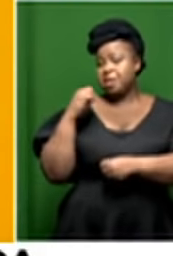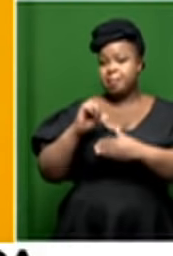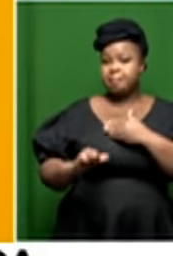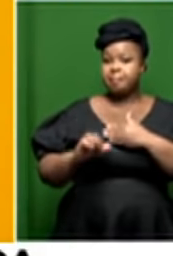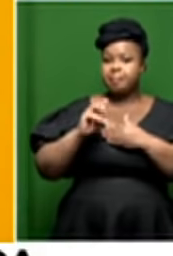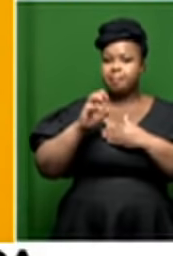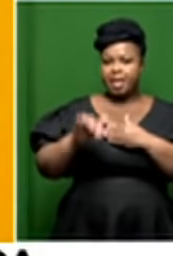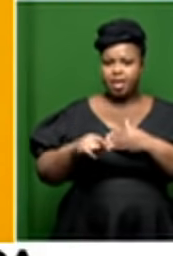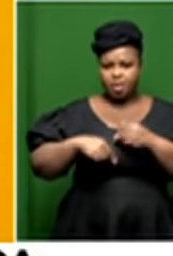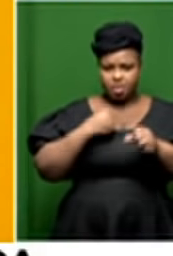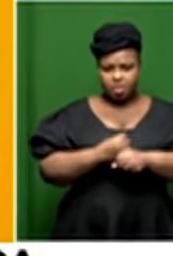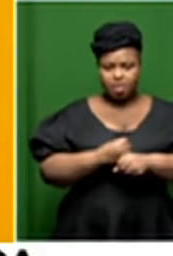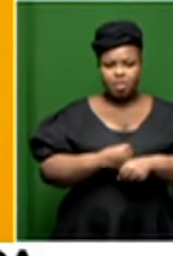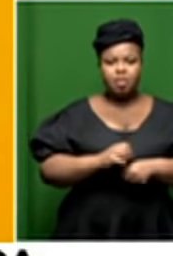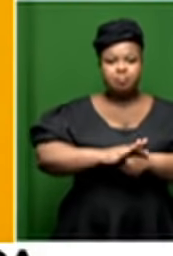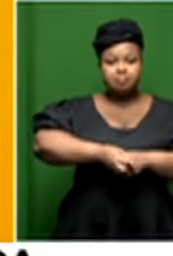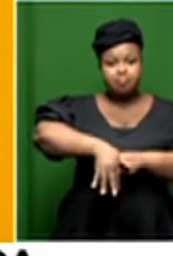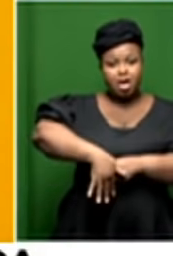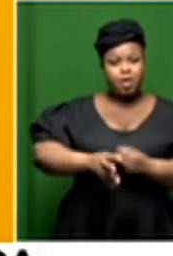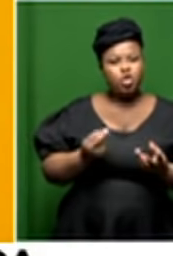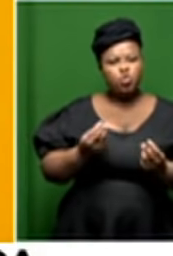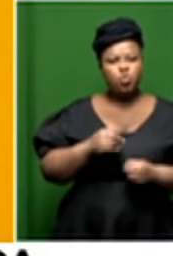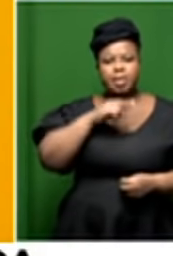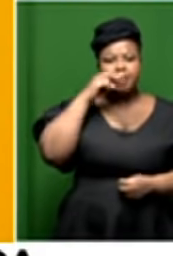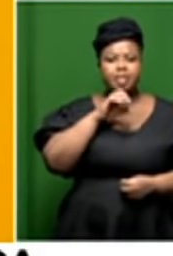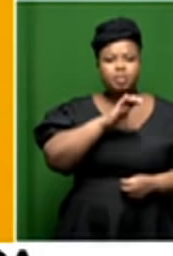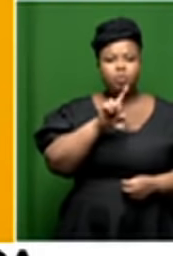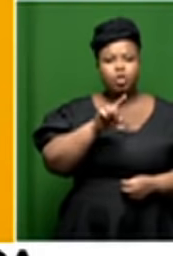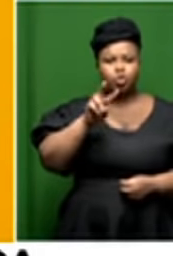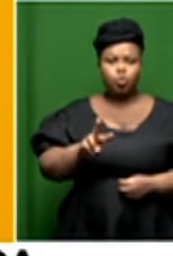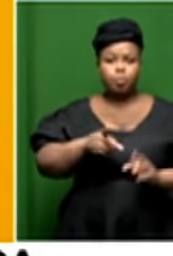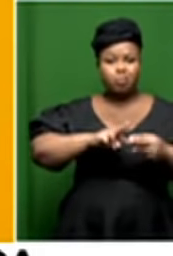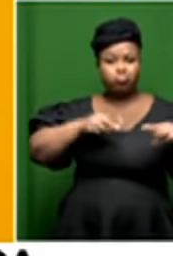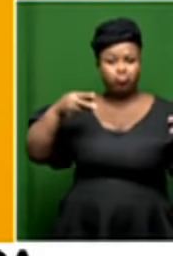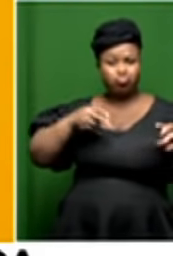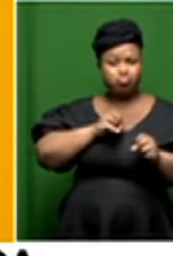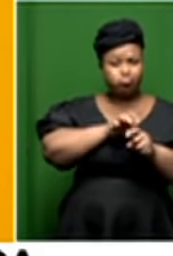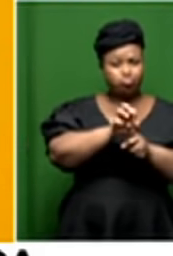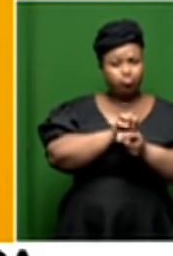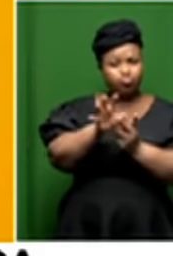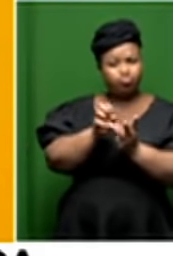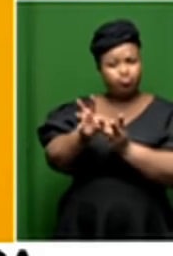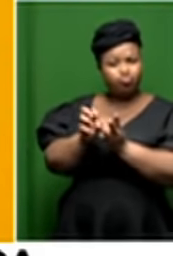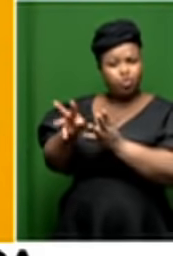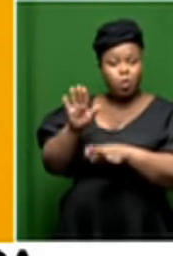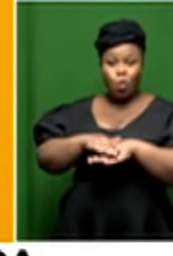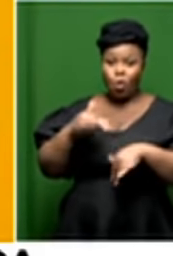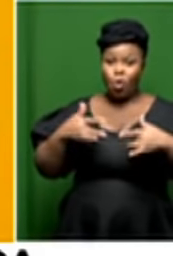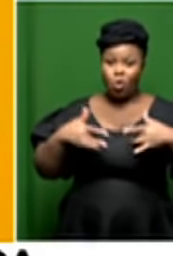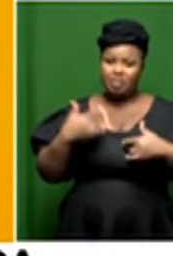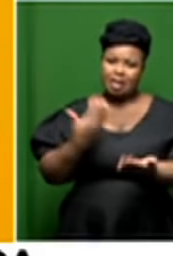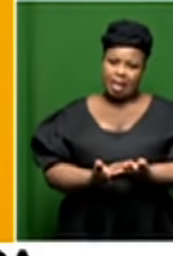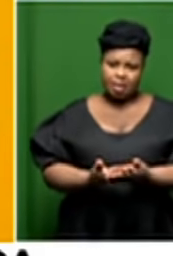this year. The new C.1.2 variant has a considerable number of mutations and has the potential to become a variant of